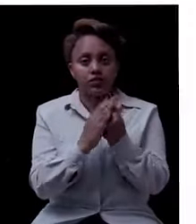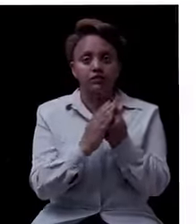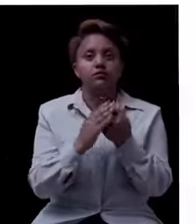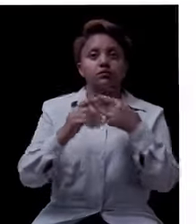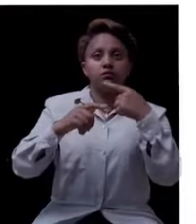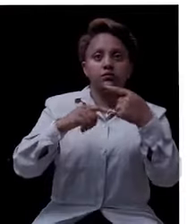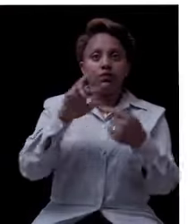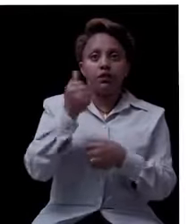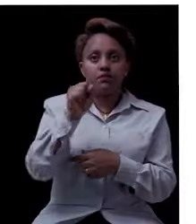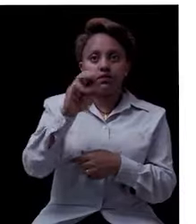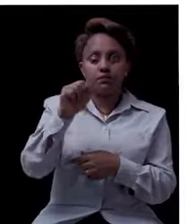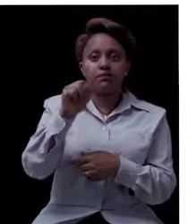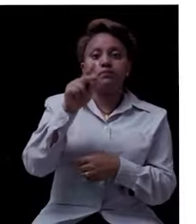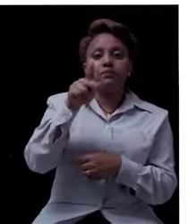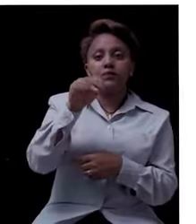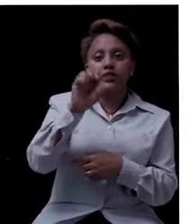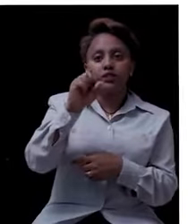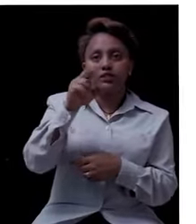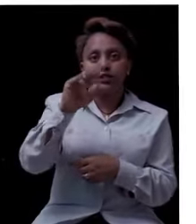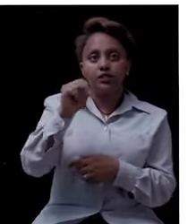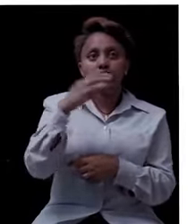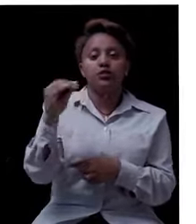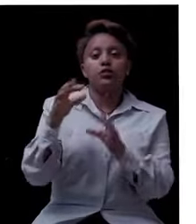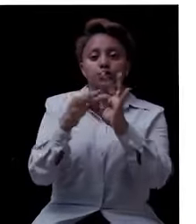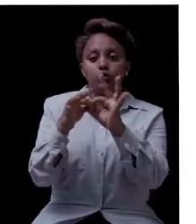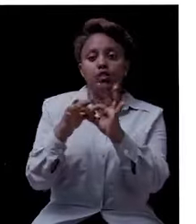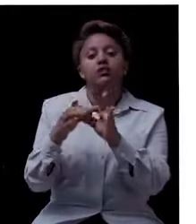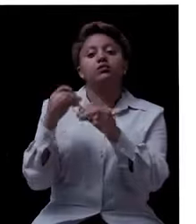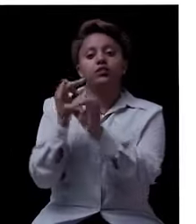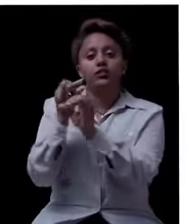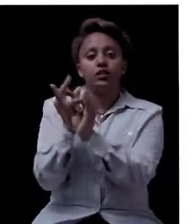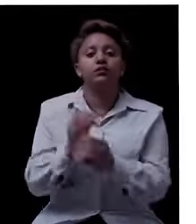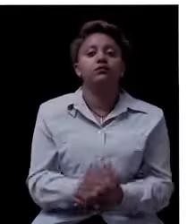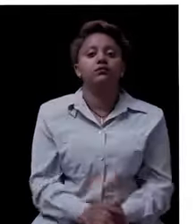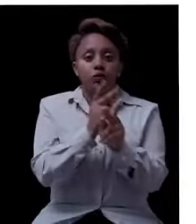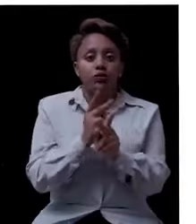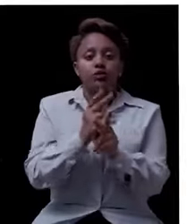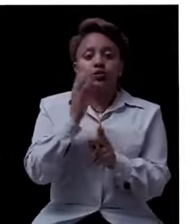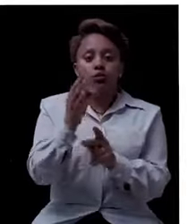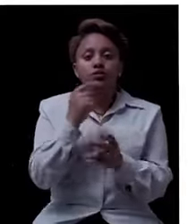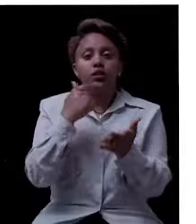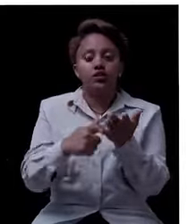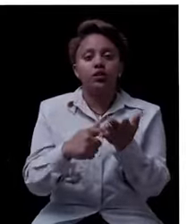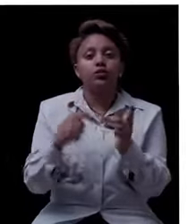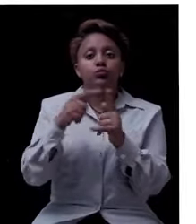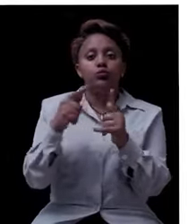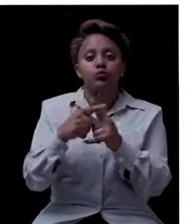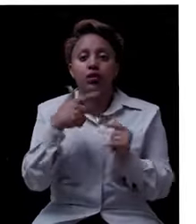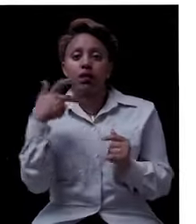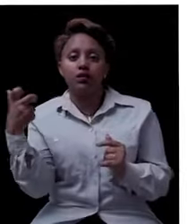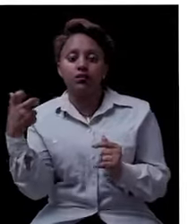malicious emails. Here are some benefits of cybersecurity. Business protection against malware, ransom, phishing, and